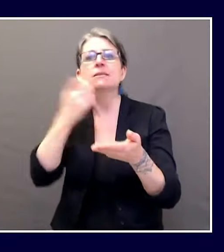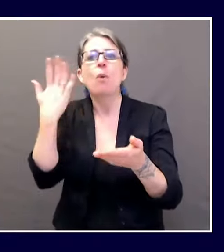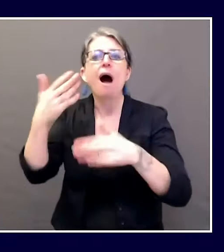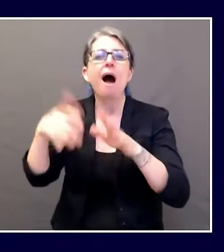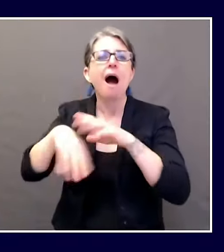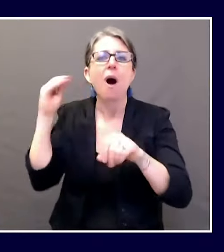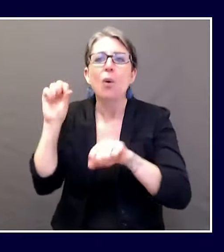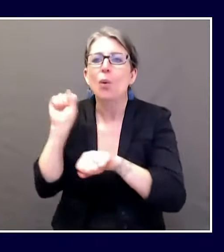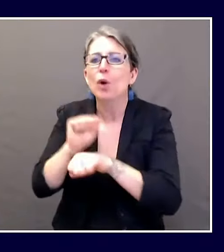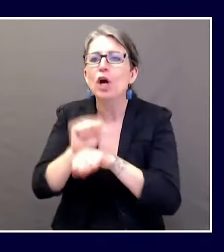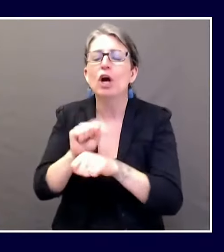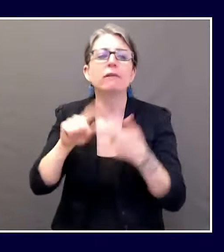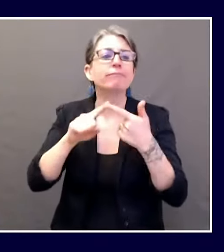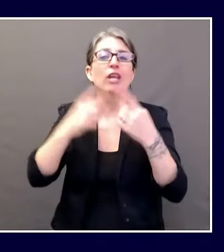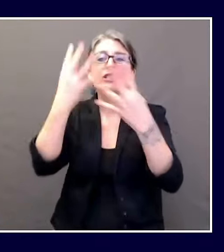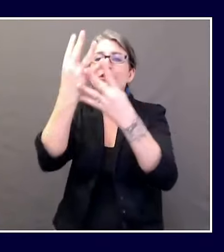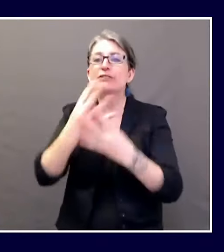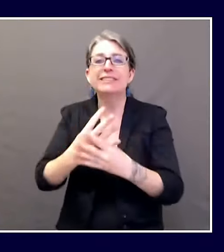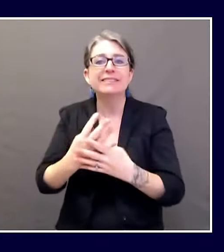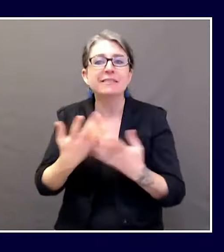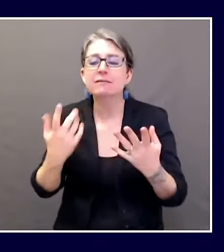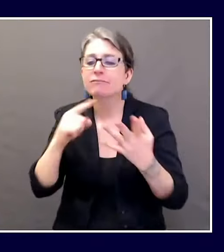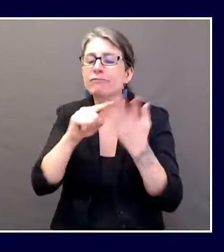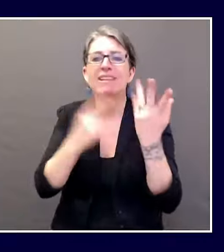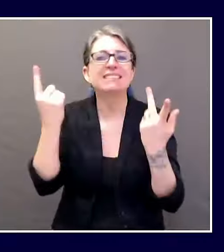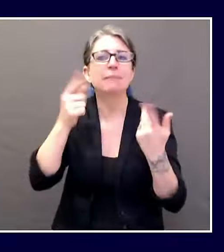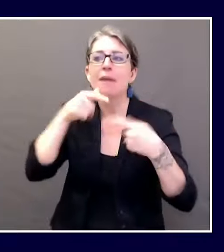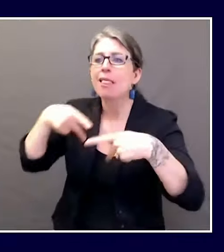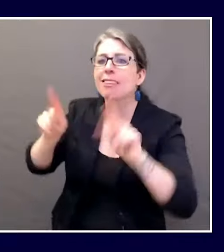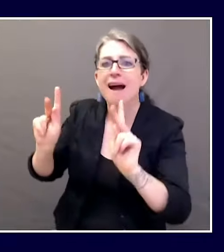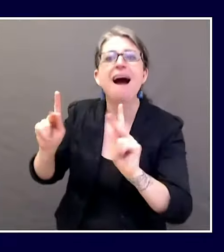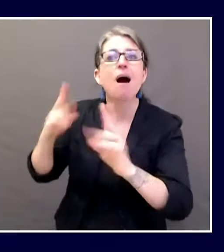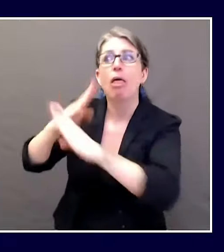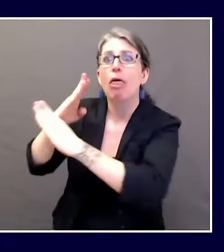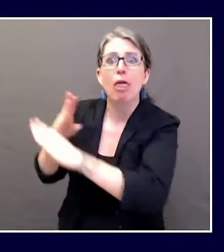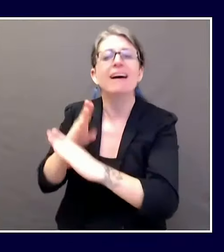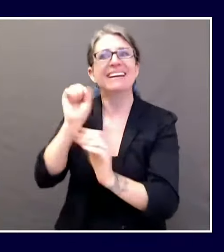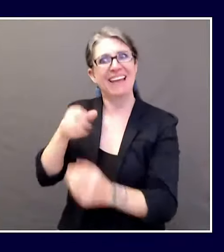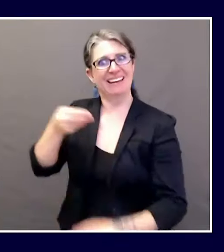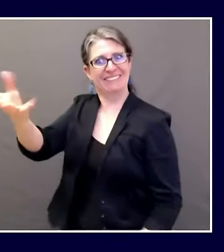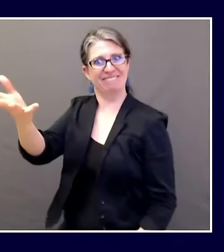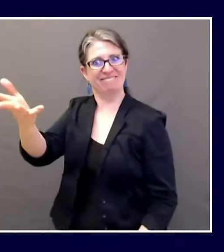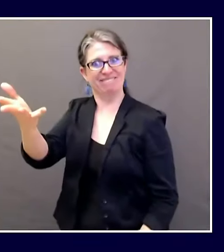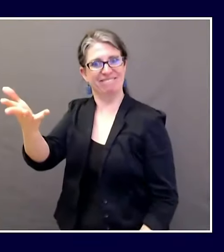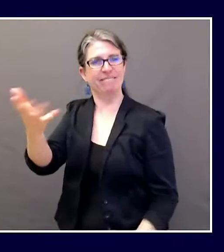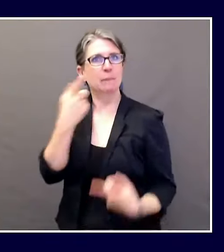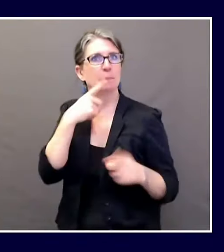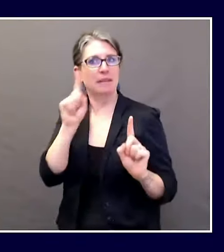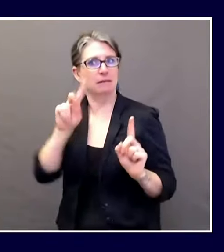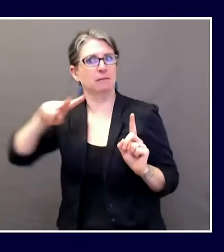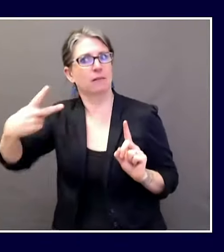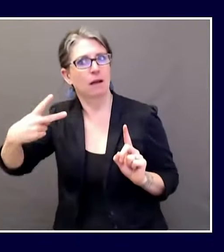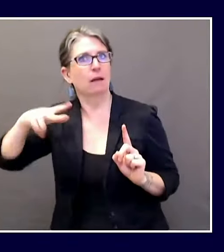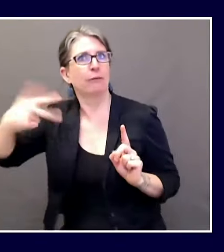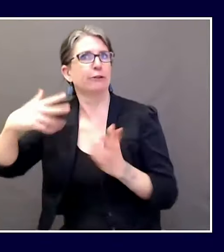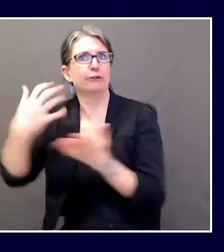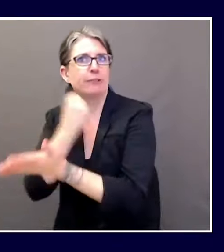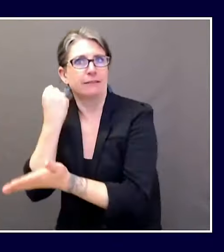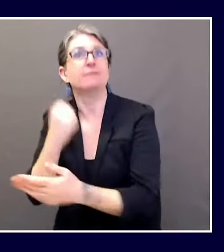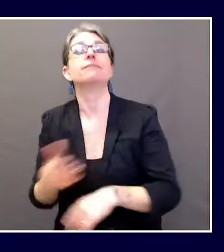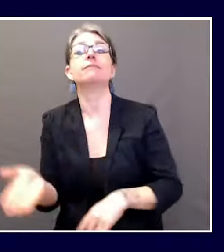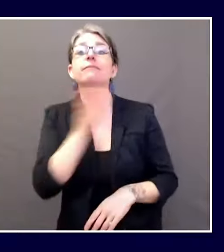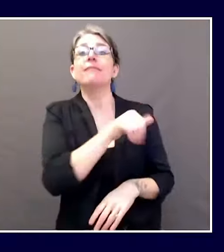whom going out to the vaccine is not available. The J&J vaccine, however, because of its storage